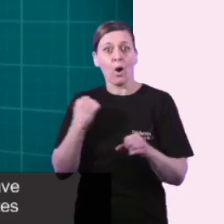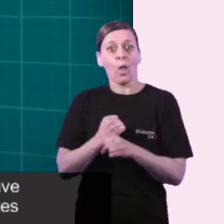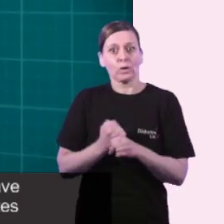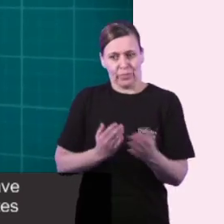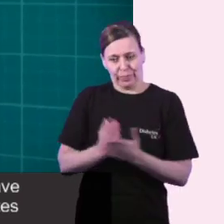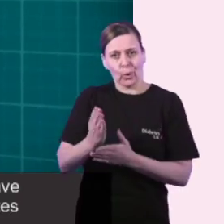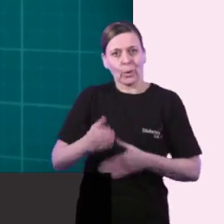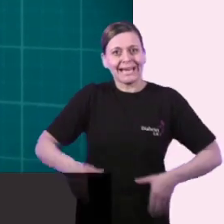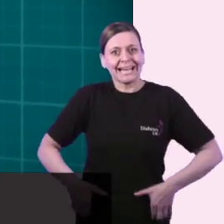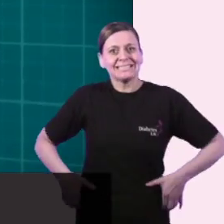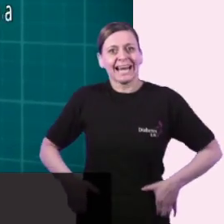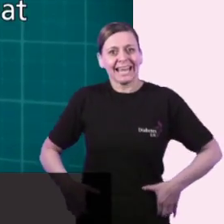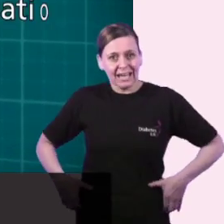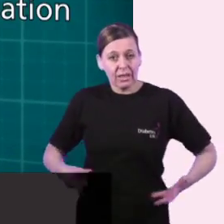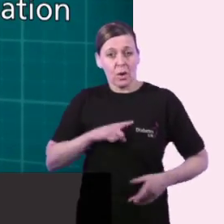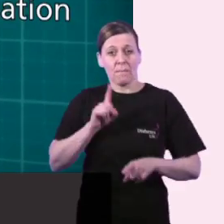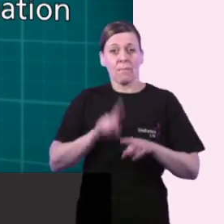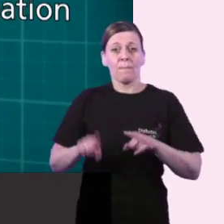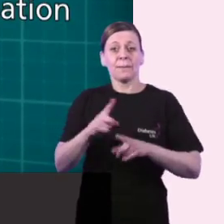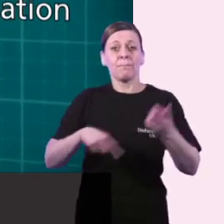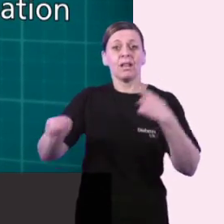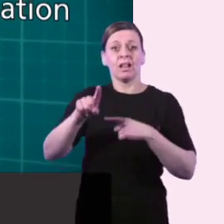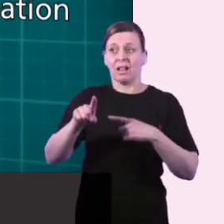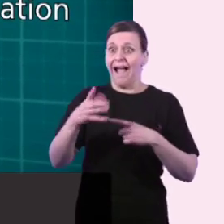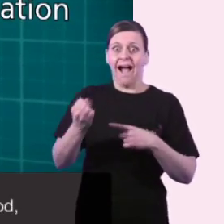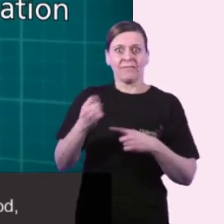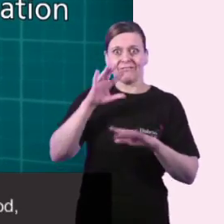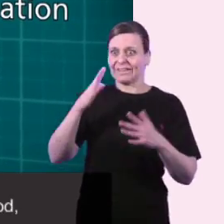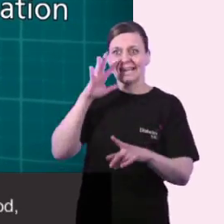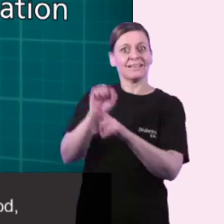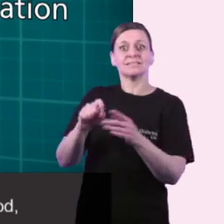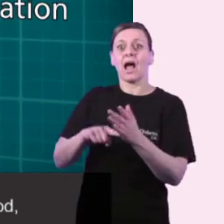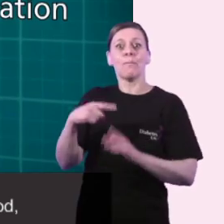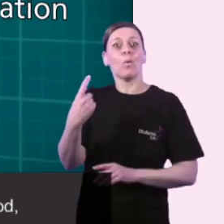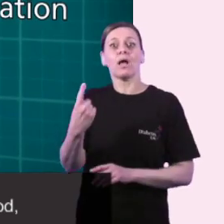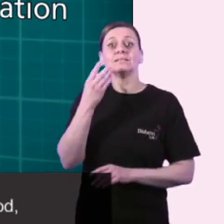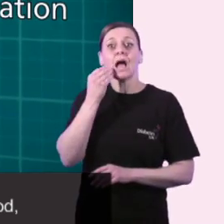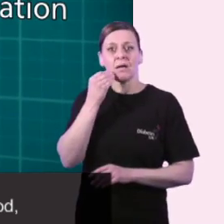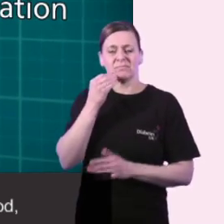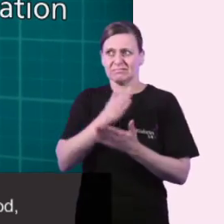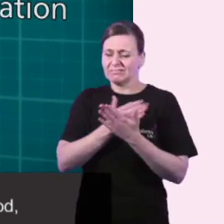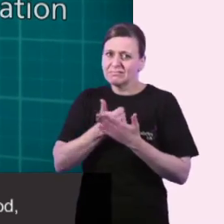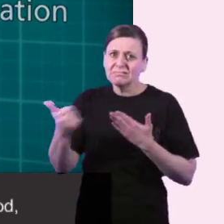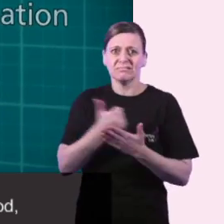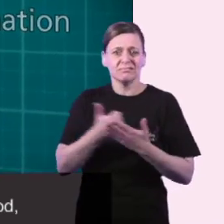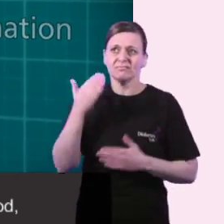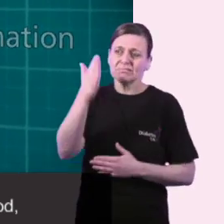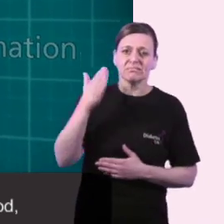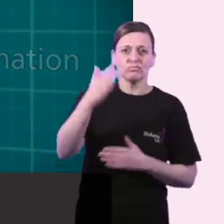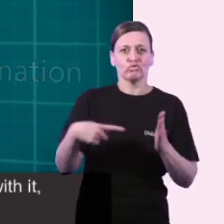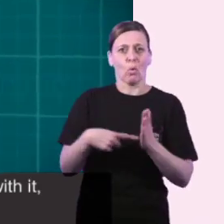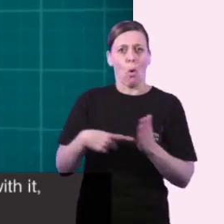1 diabetes tend to go to the toilet a lot to pass urine. As the kidneys filter the glucose out of the blood